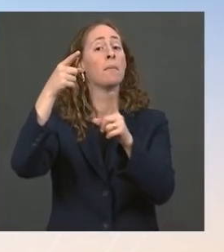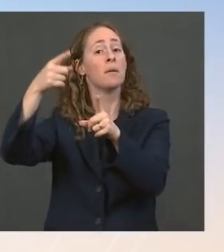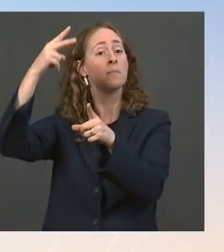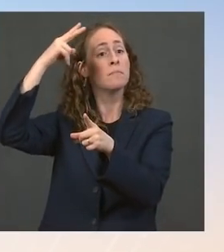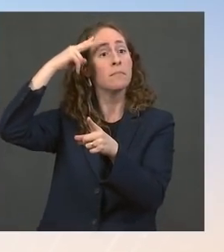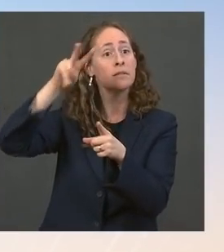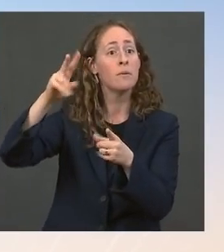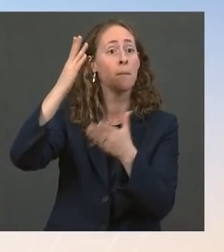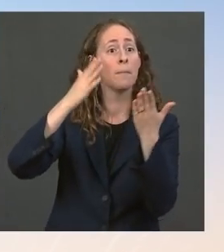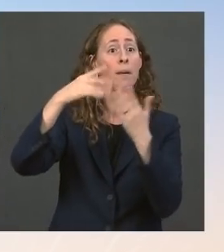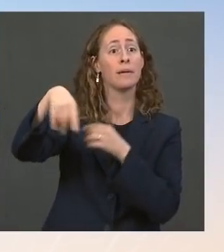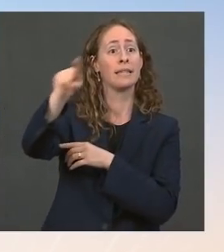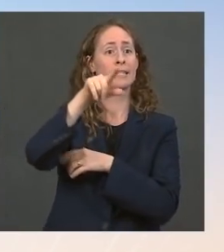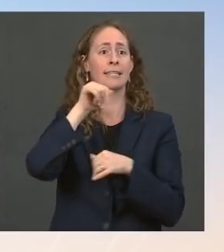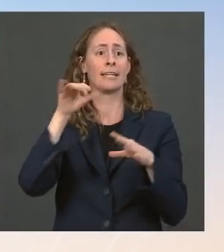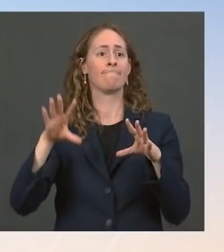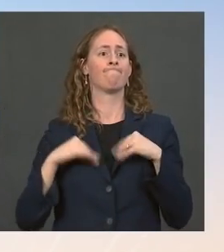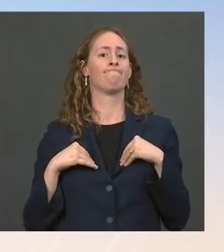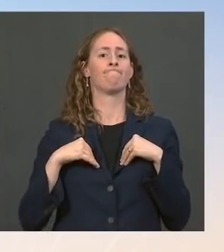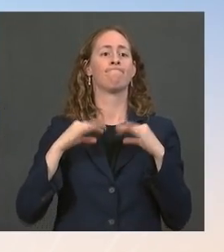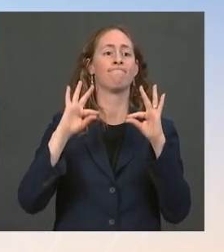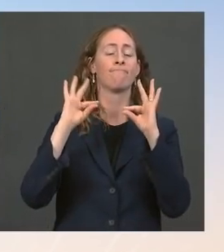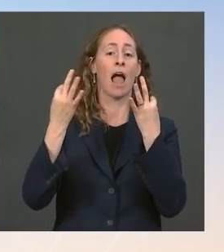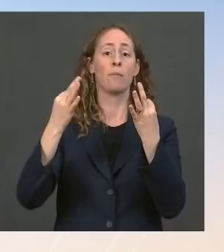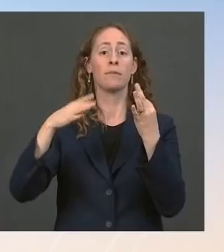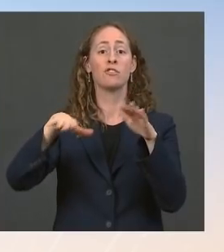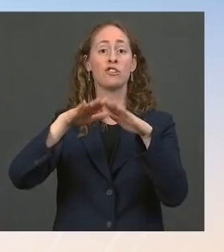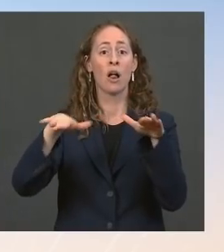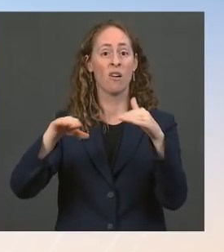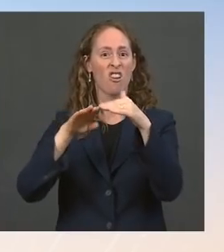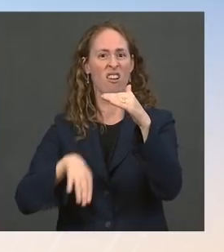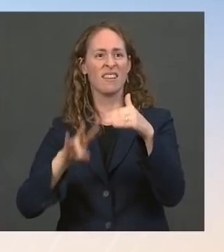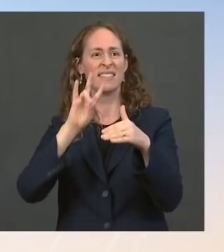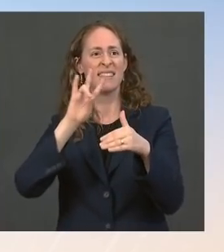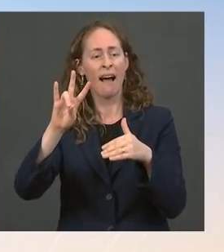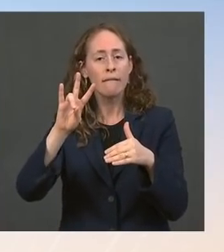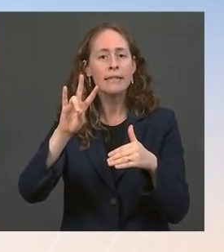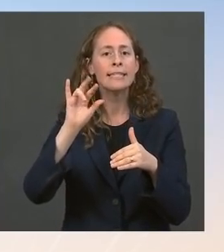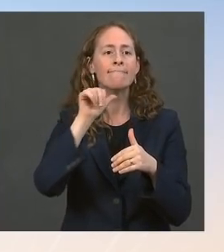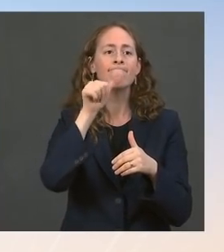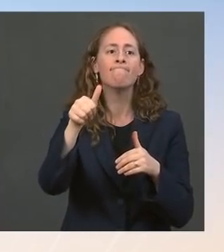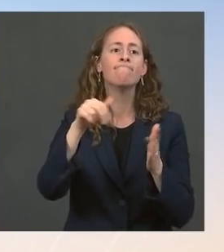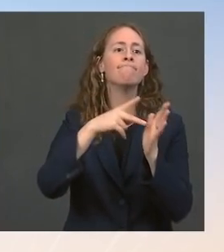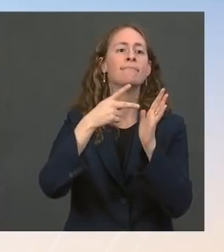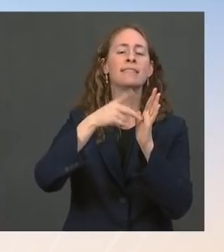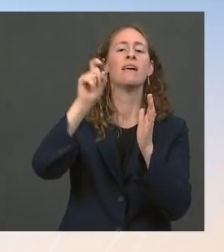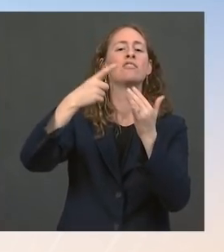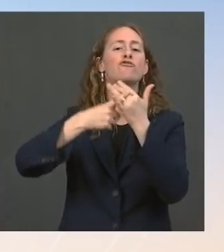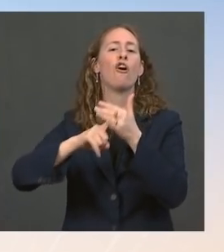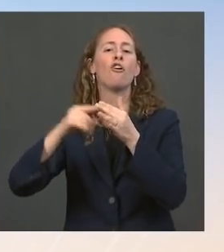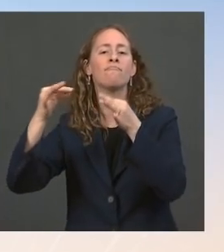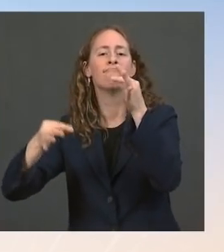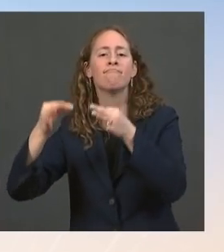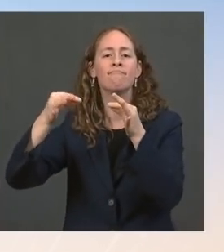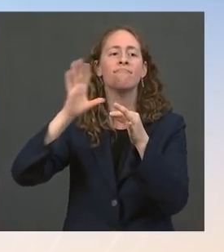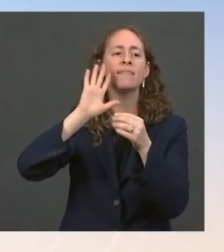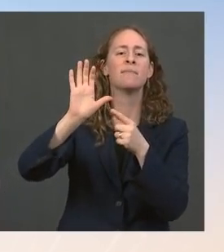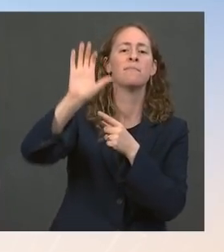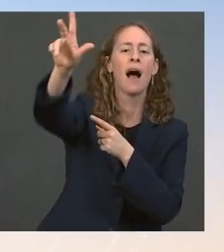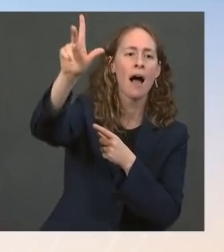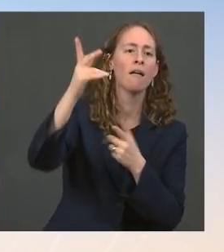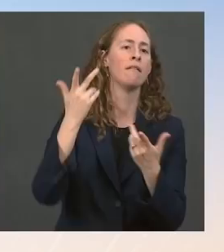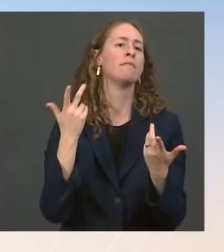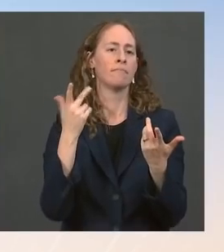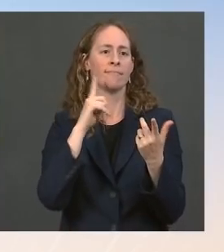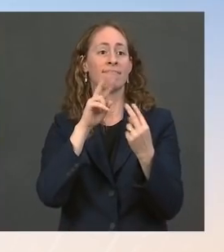accepting families with children under the age of 7. They are placed in removal proceedings. Those removal proceedings require them to either go to a